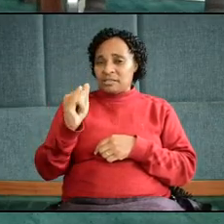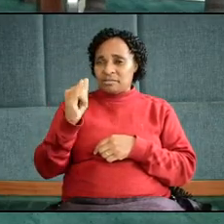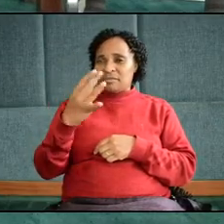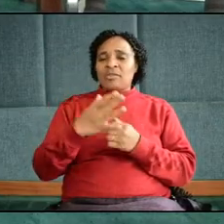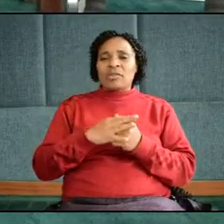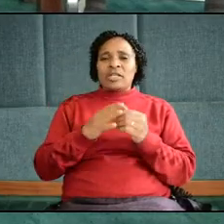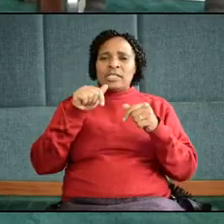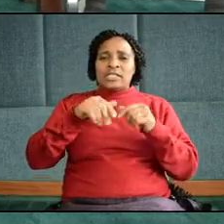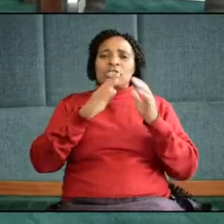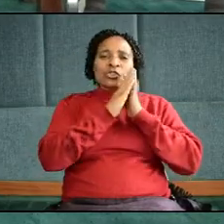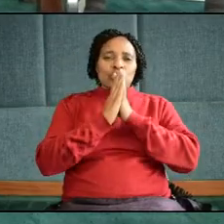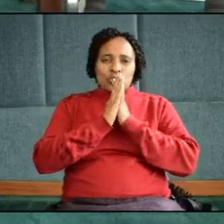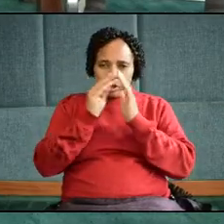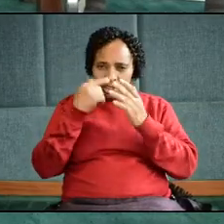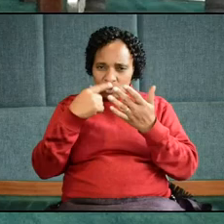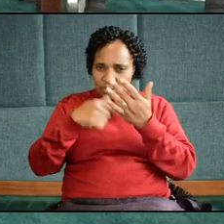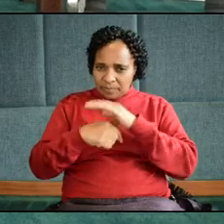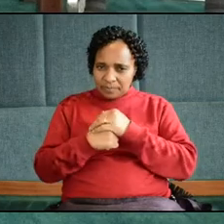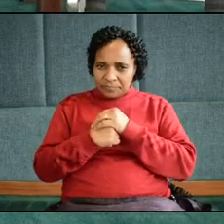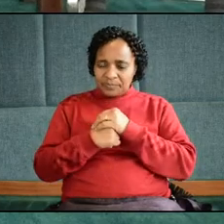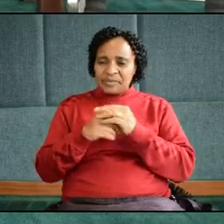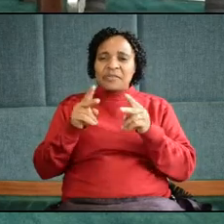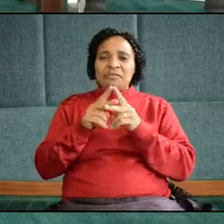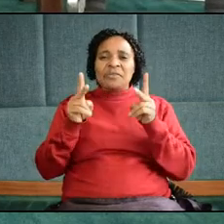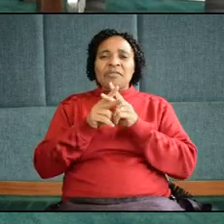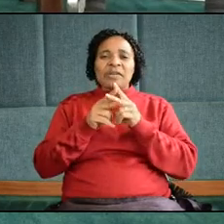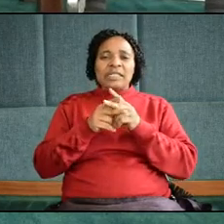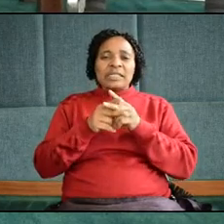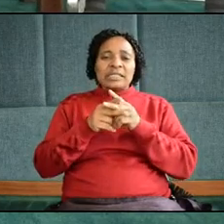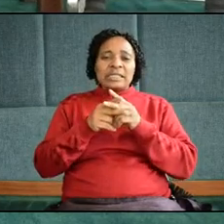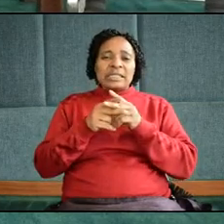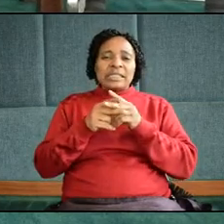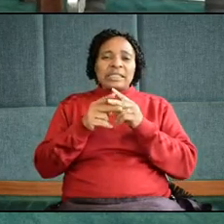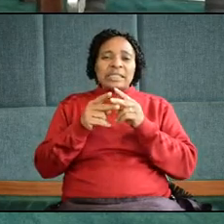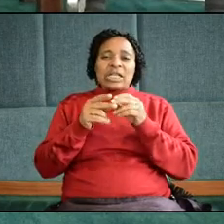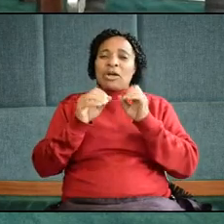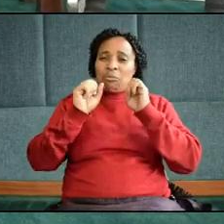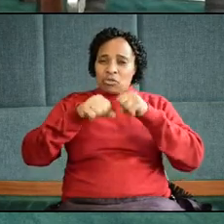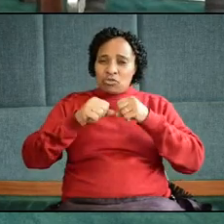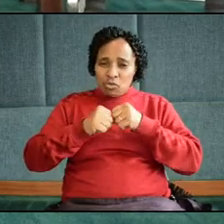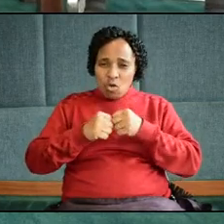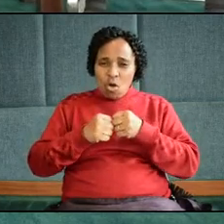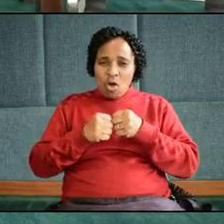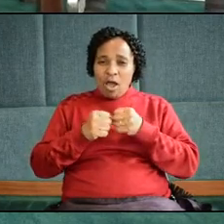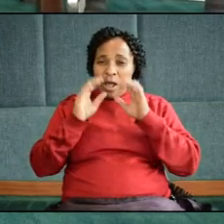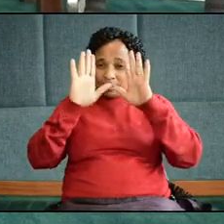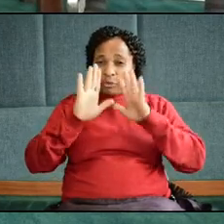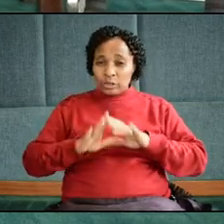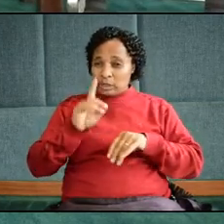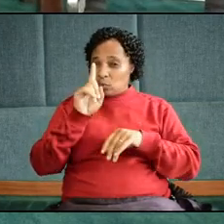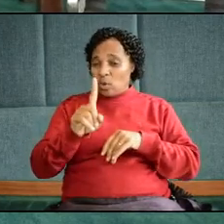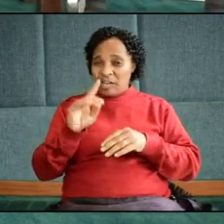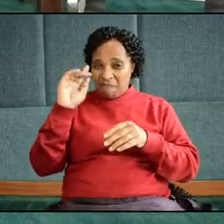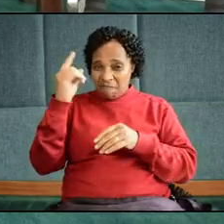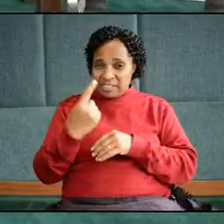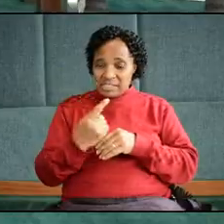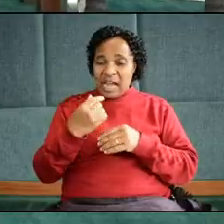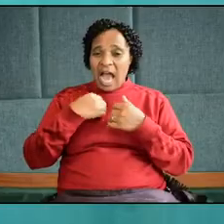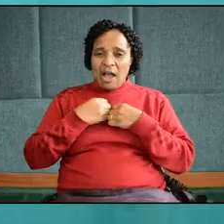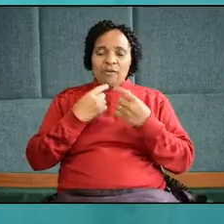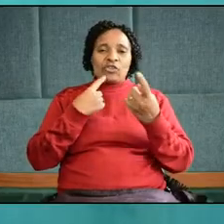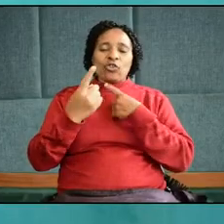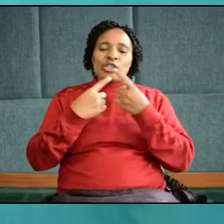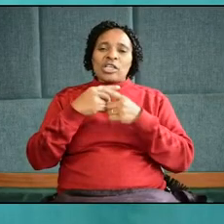in this story is a very curiously fascinating one. First, because we have a